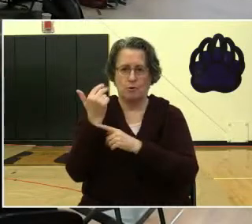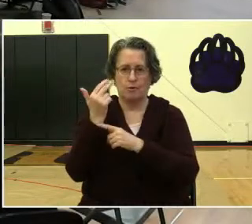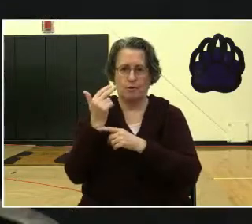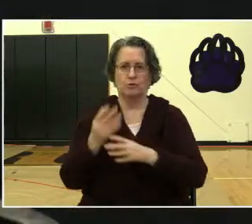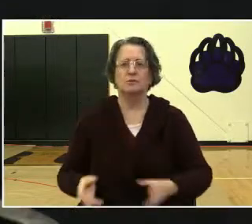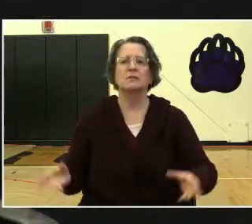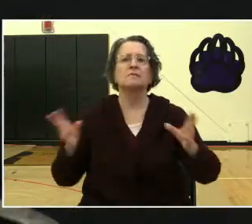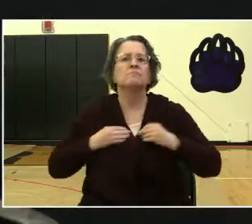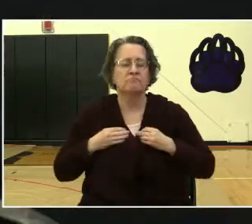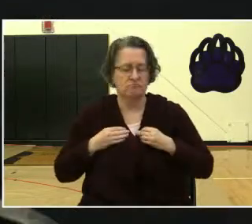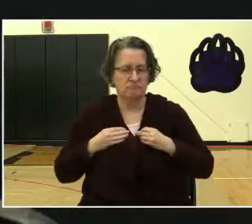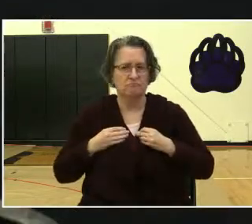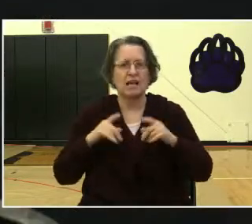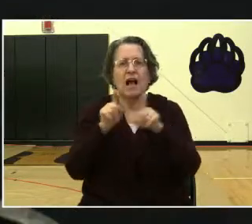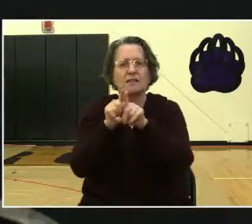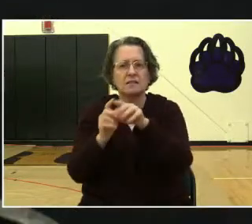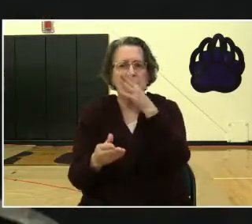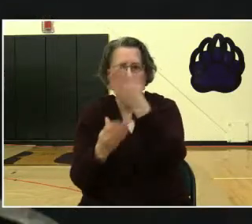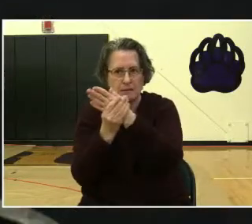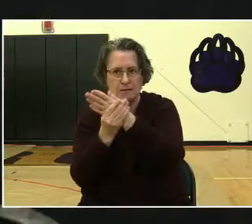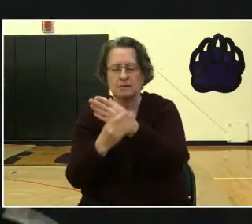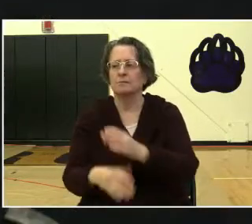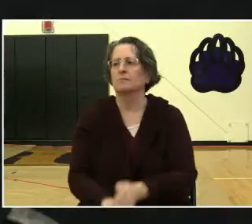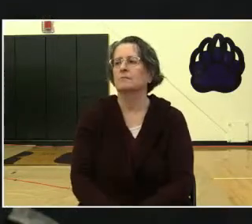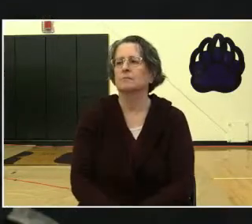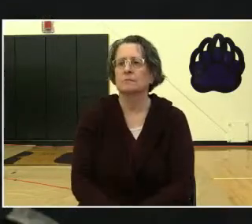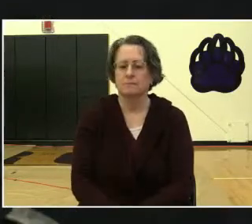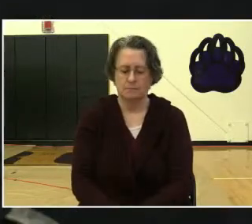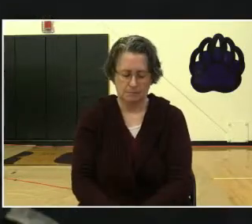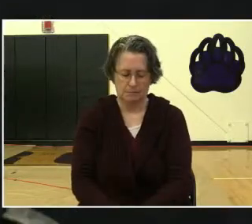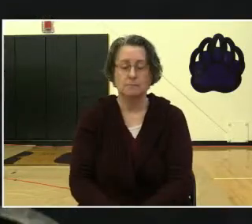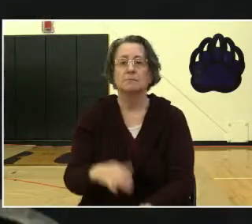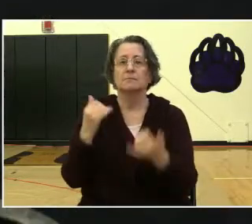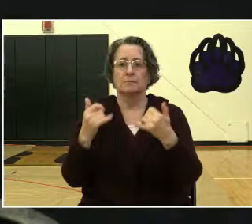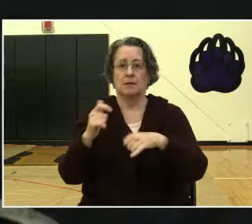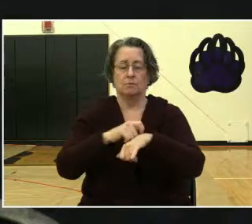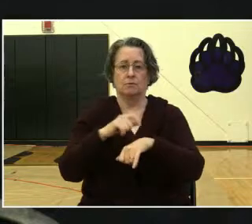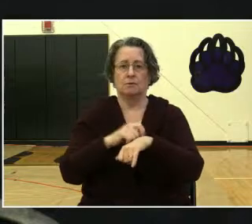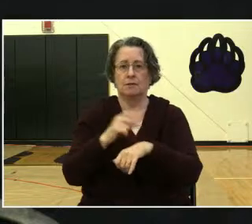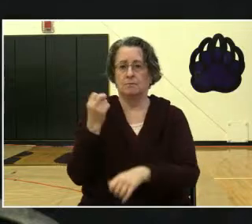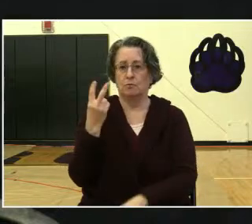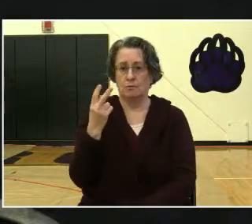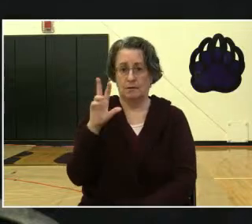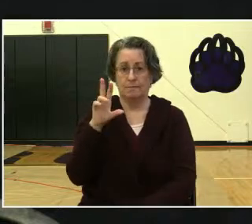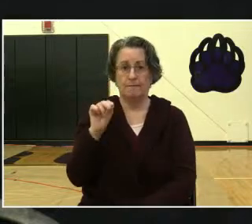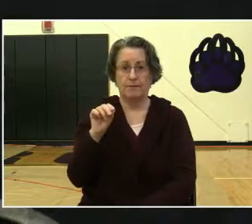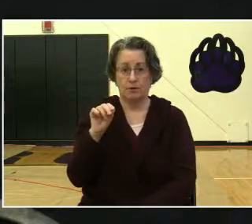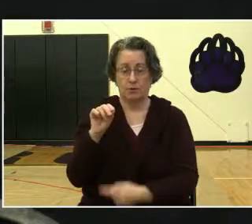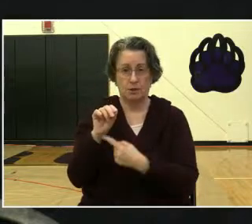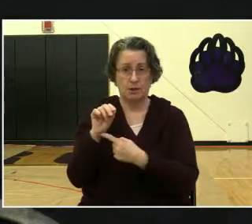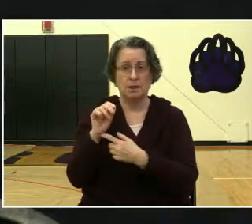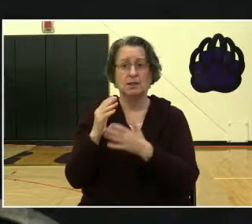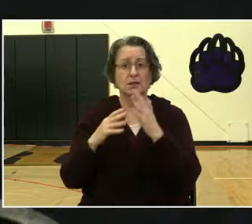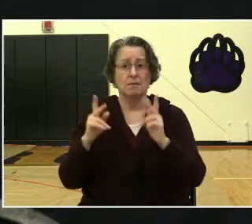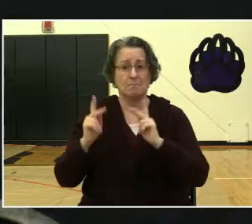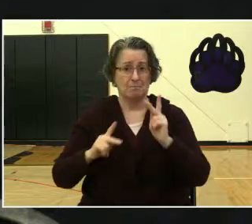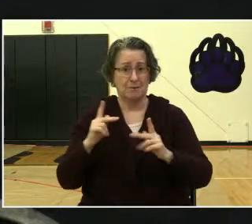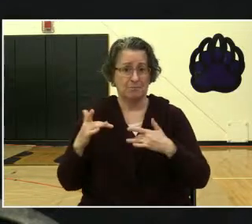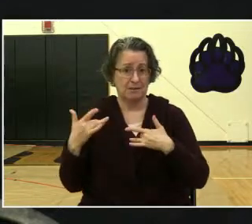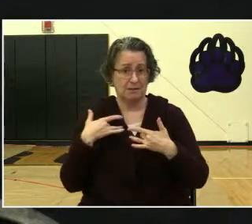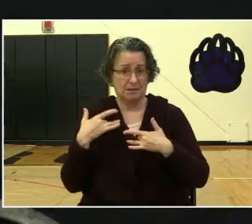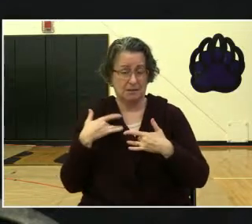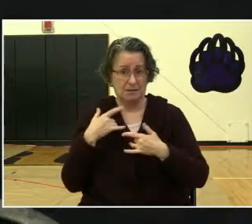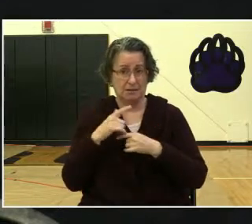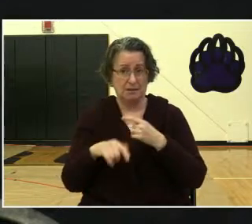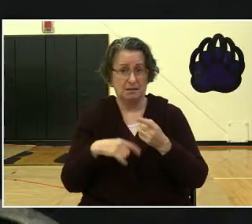as amended um it's 12:30 there had been a concern about